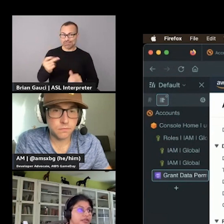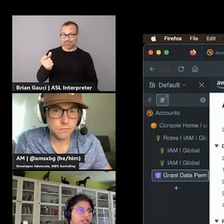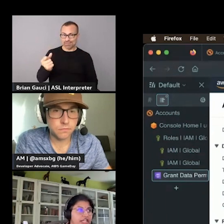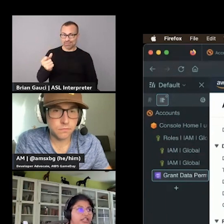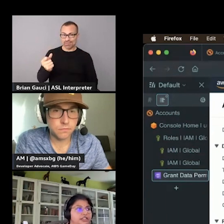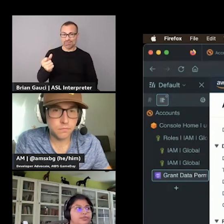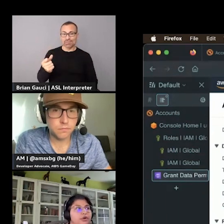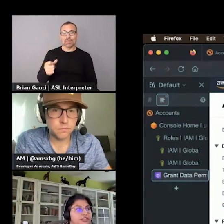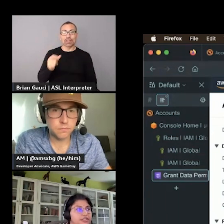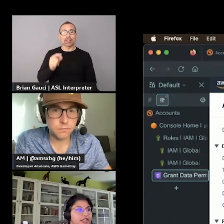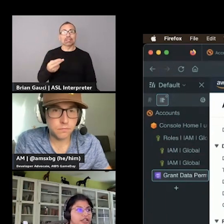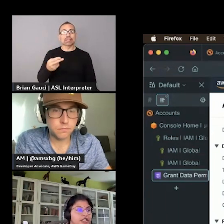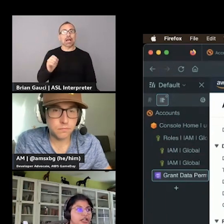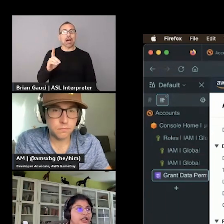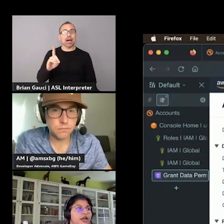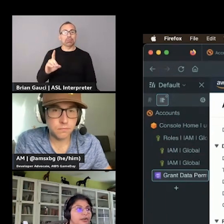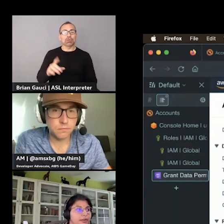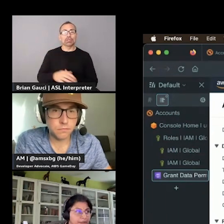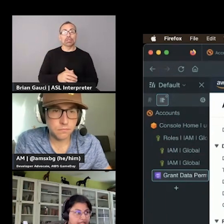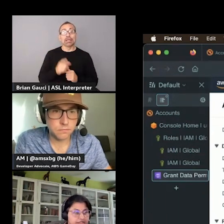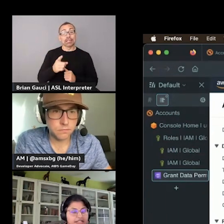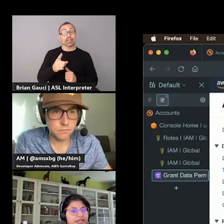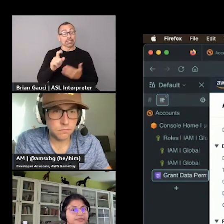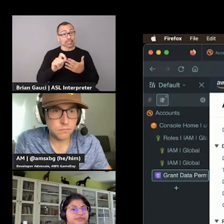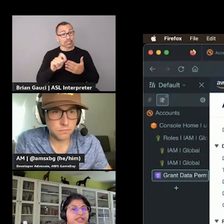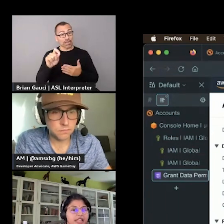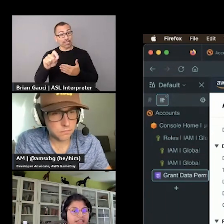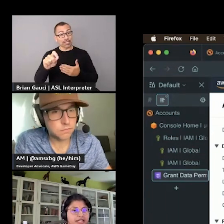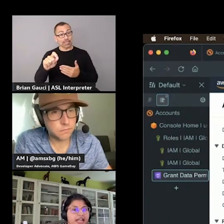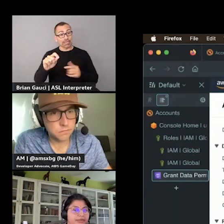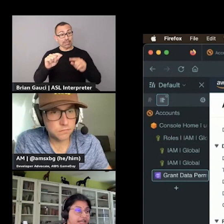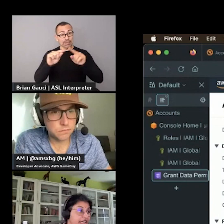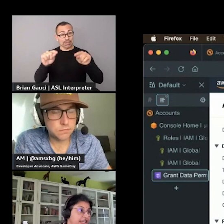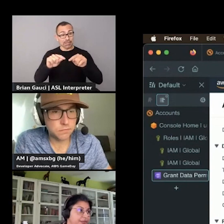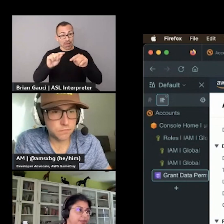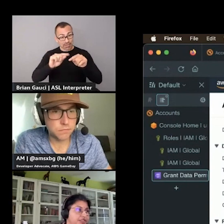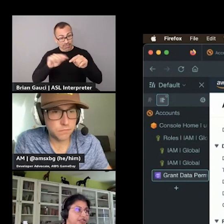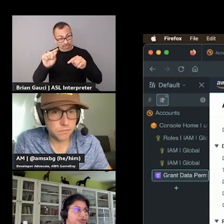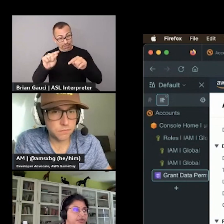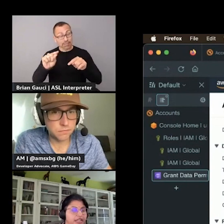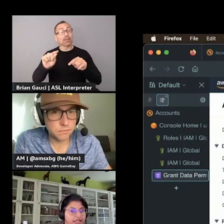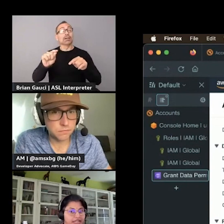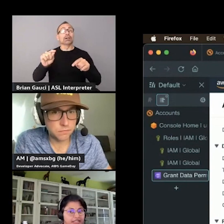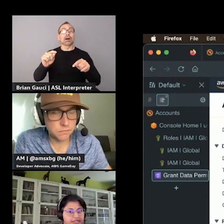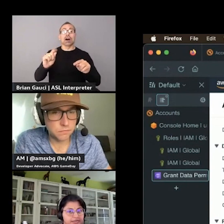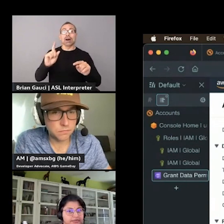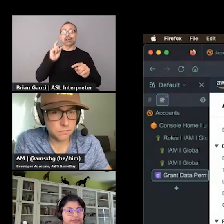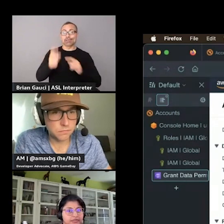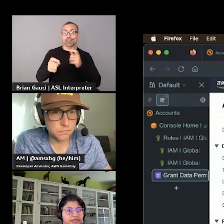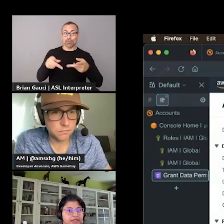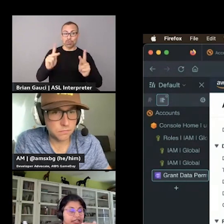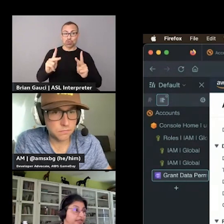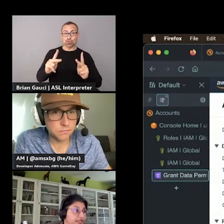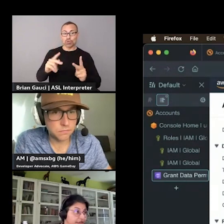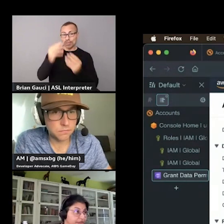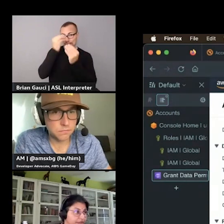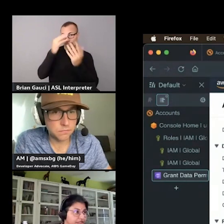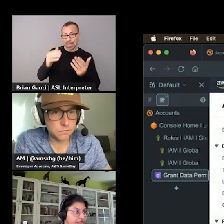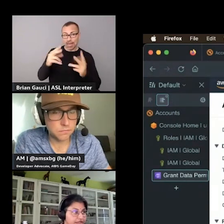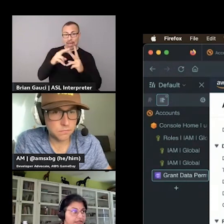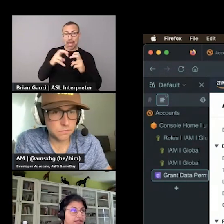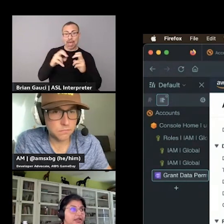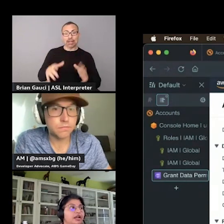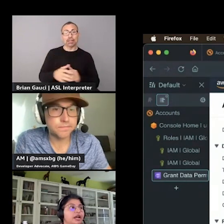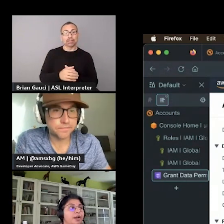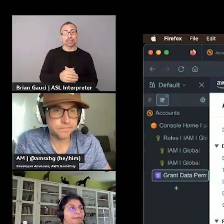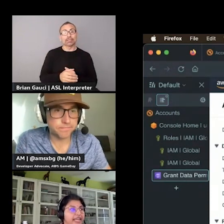this checking this box means that, hey, I'm granting permissions to the data analyst, database level